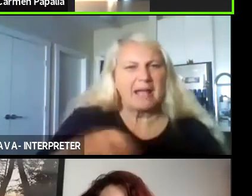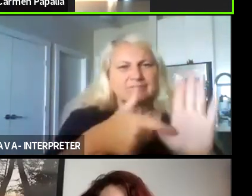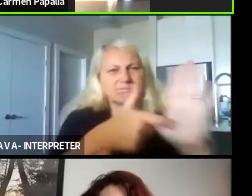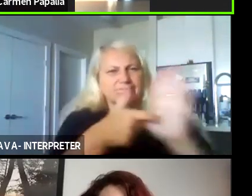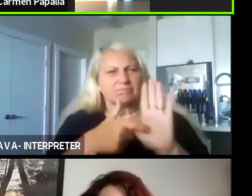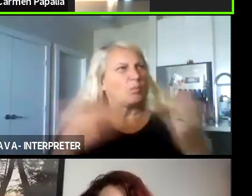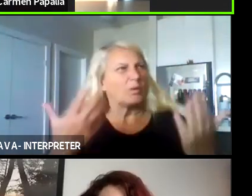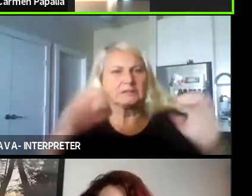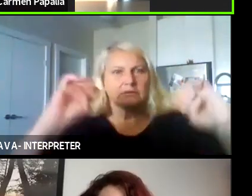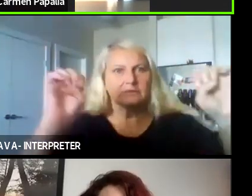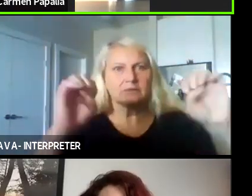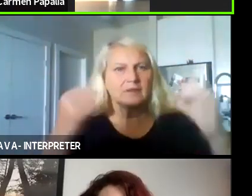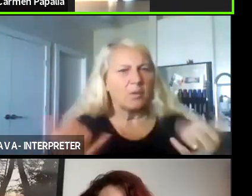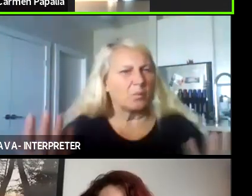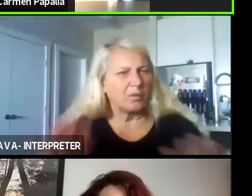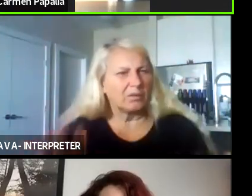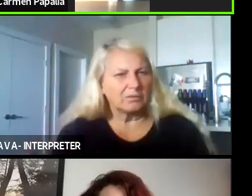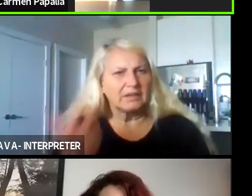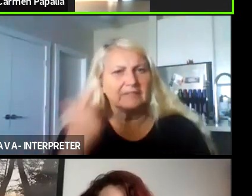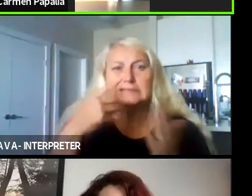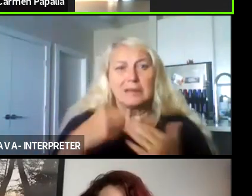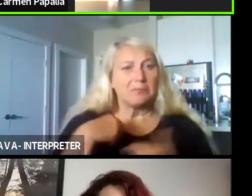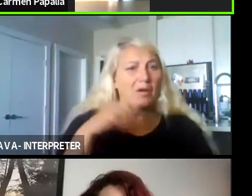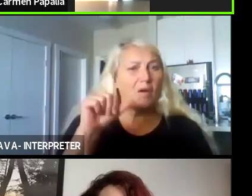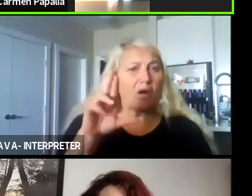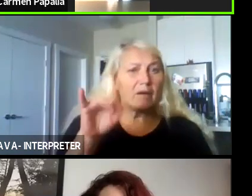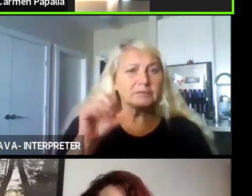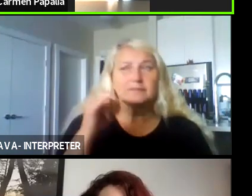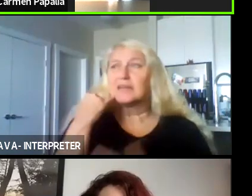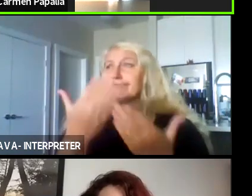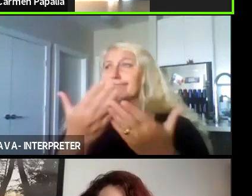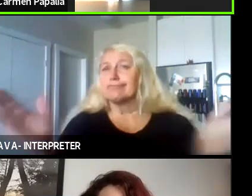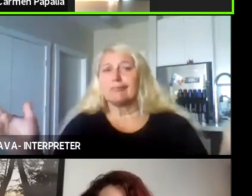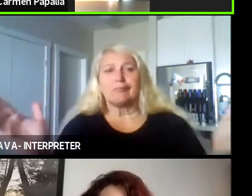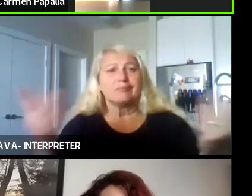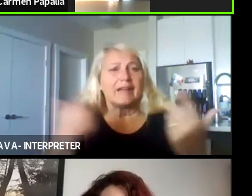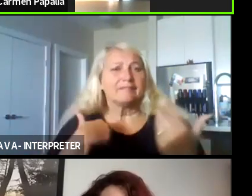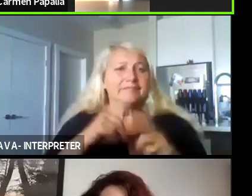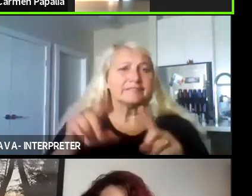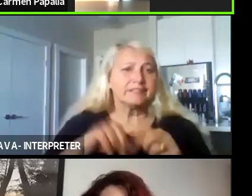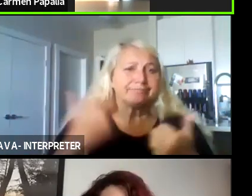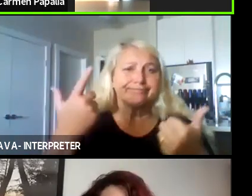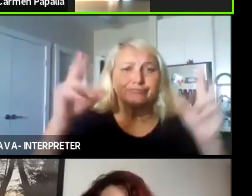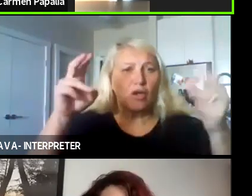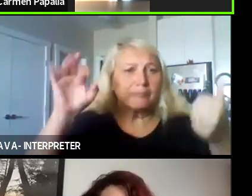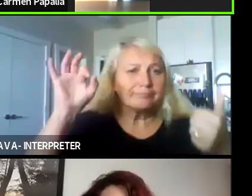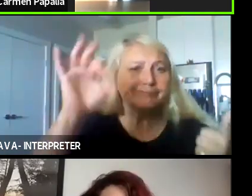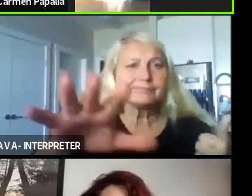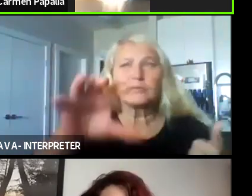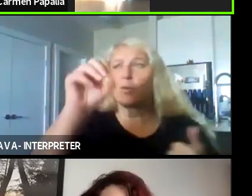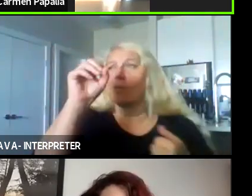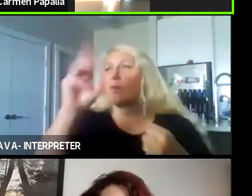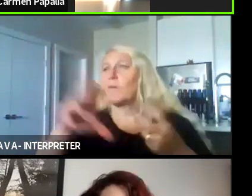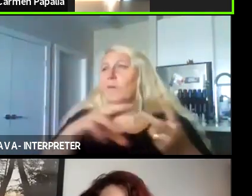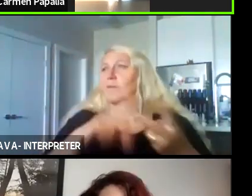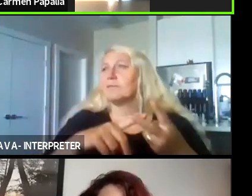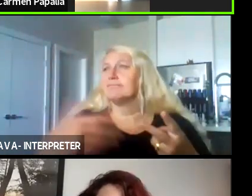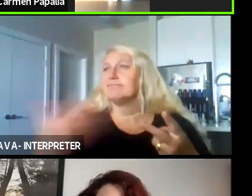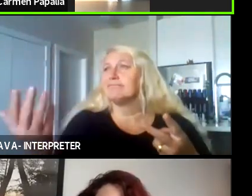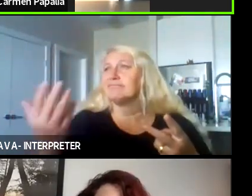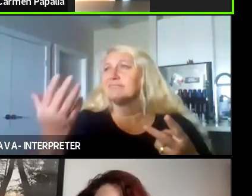as an artist, if it's a wide open space to kind of engage a topic, explore a topic,